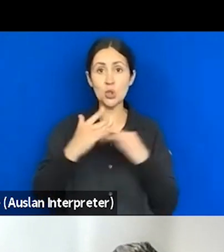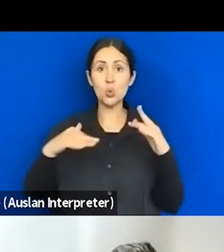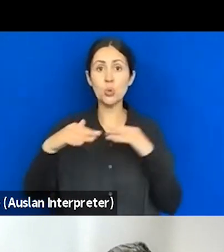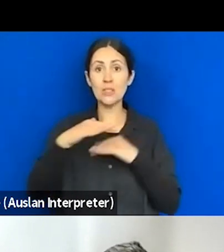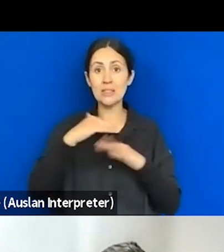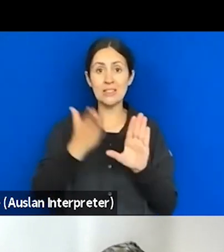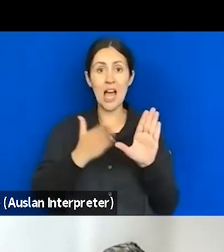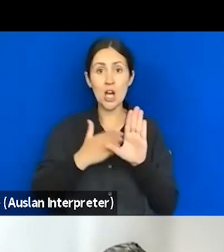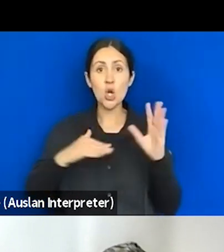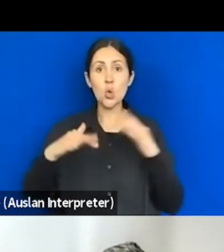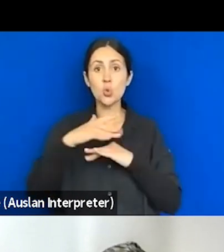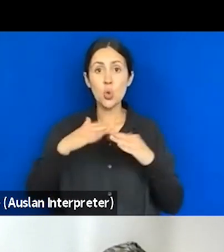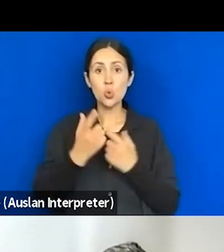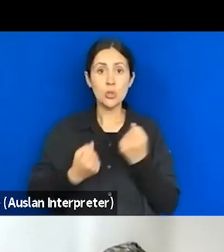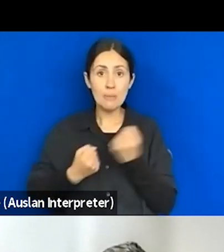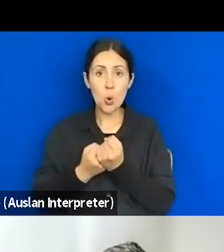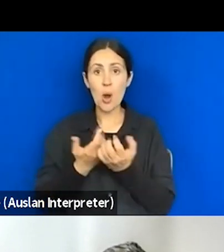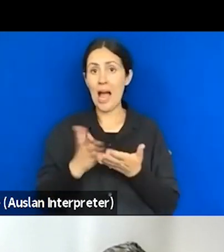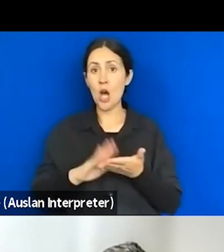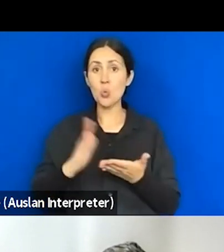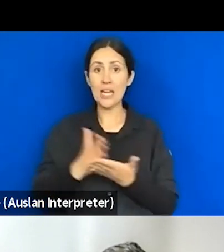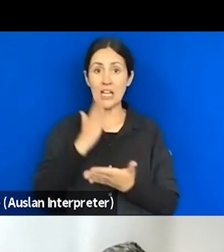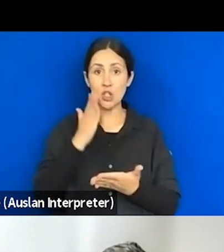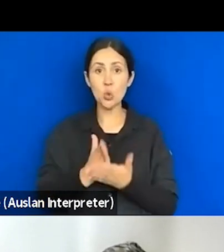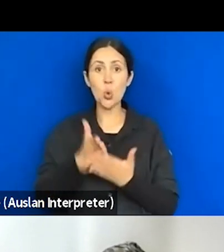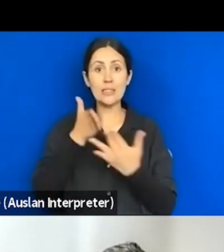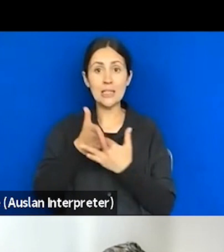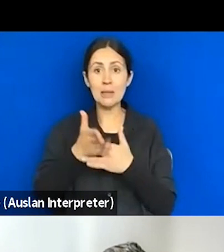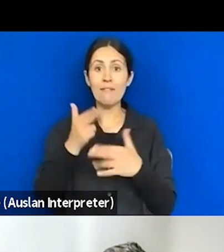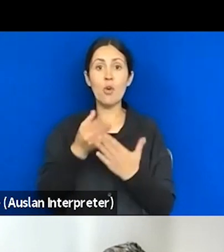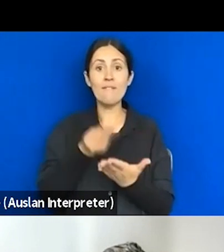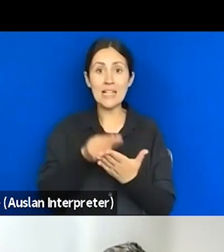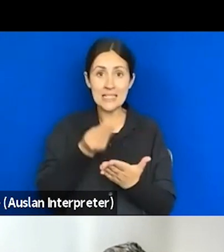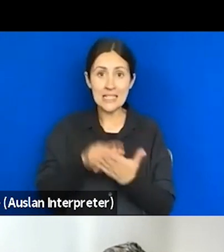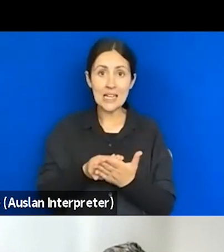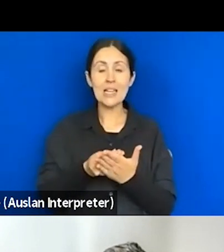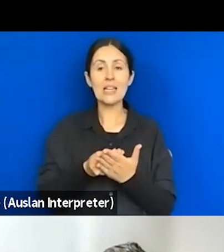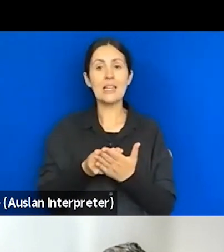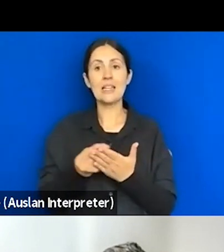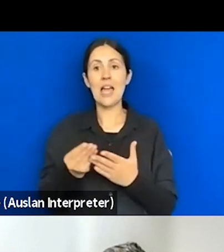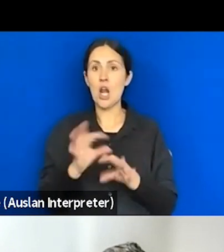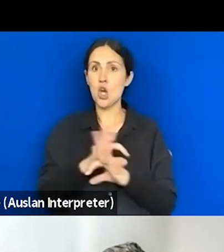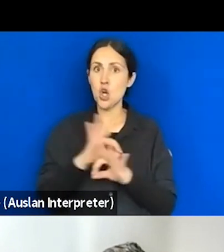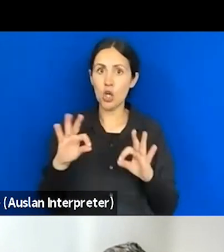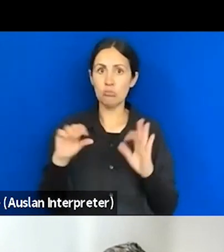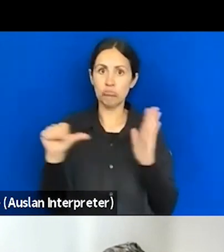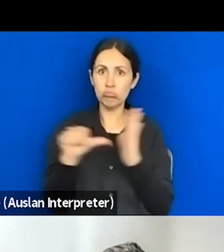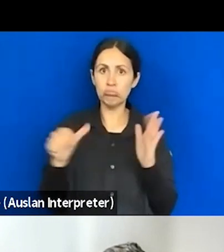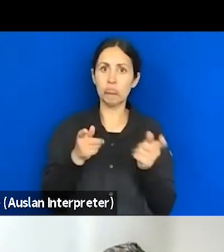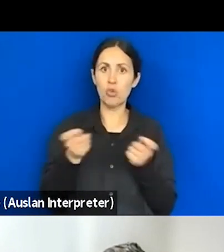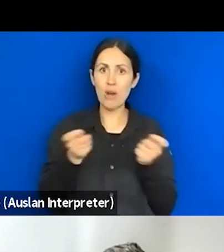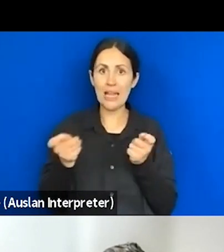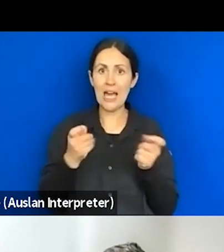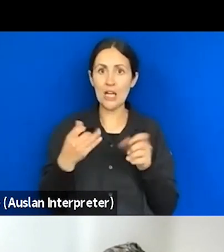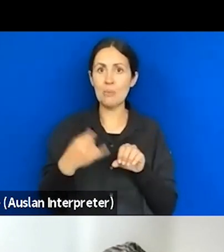we ensure accessibility in terms of funding for it and not too tightly regulated as a medication. So